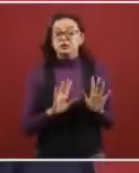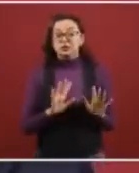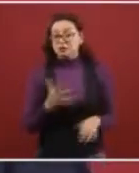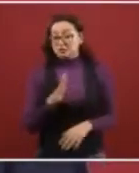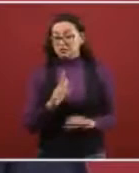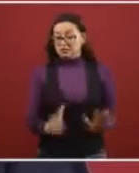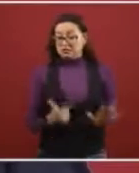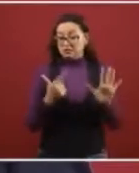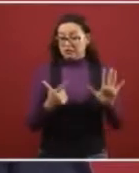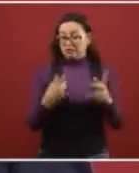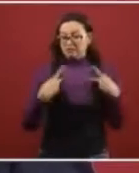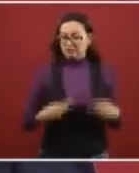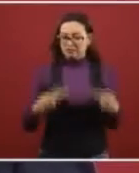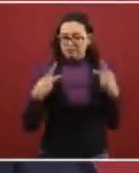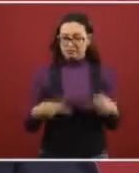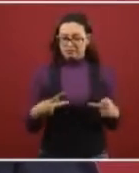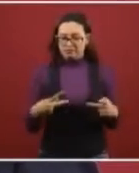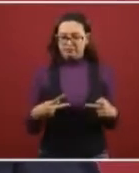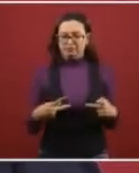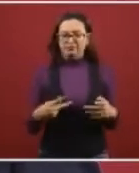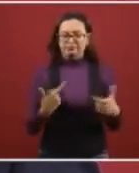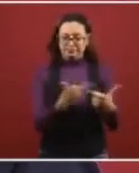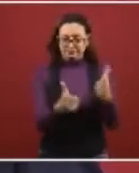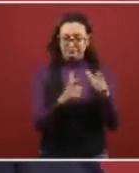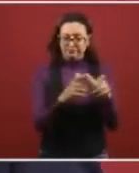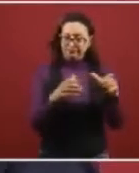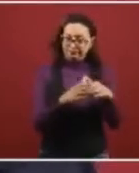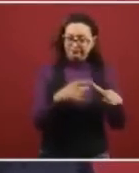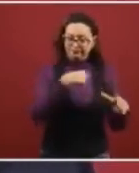personas. They thought it was like seven people.